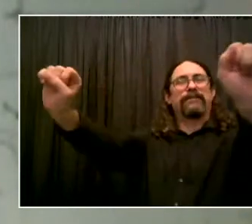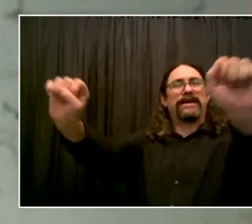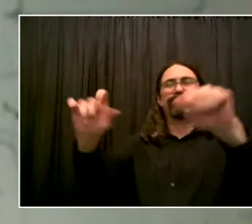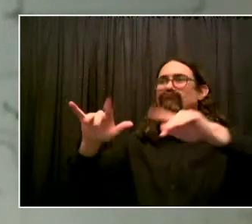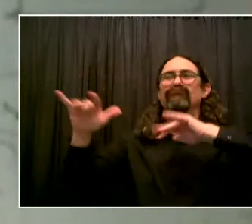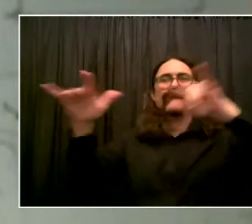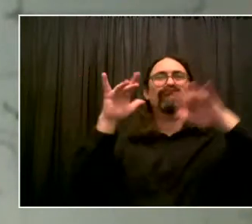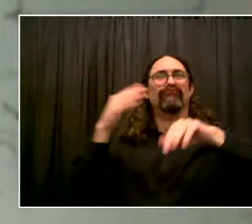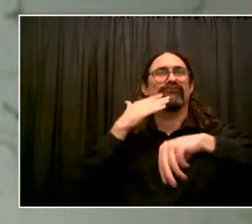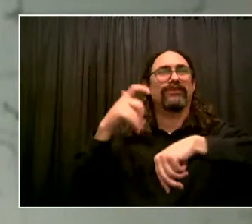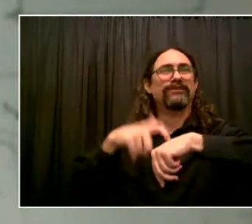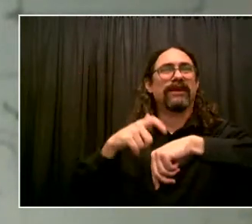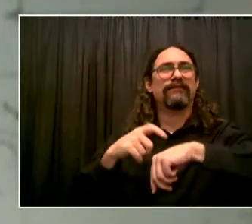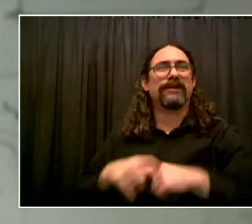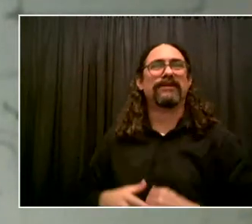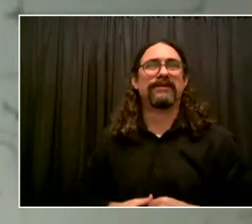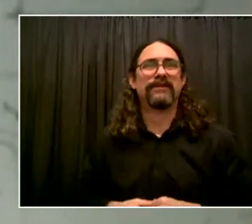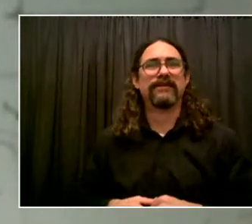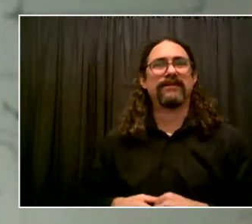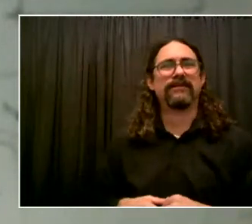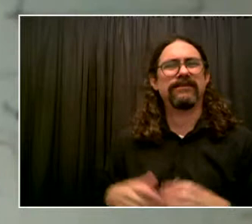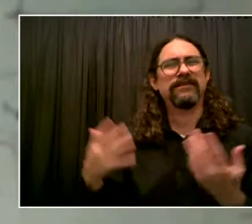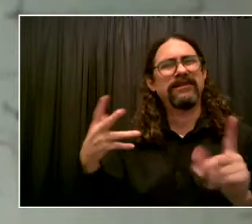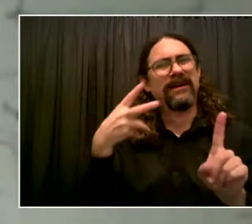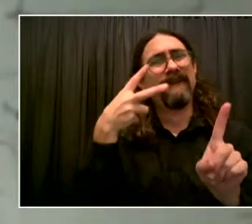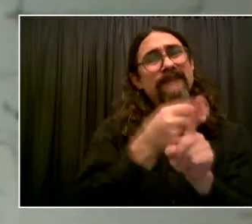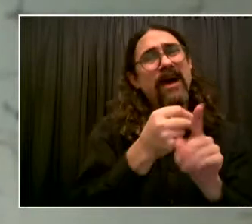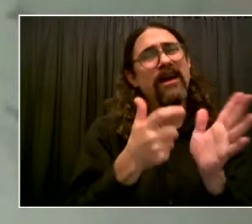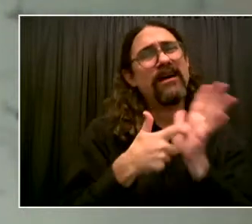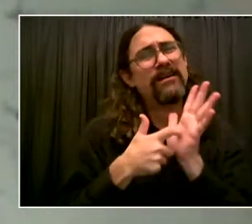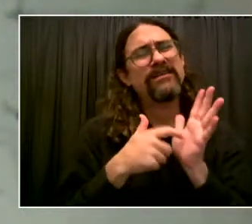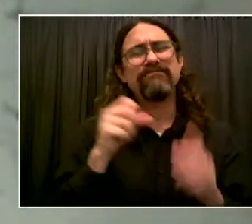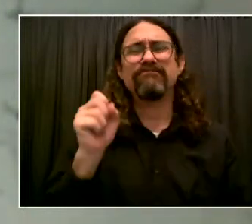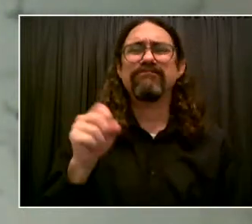requirements? Conversation I had with a city worker may help.